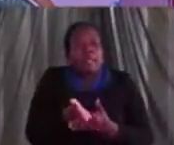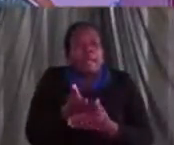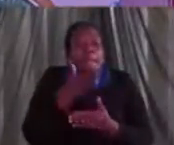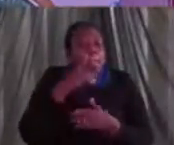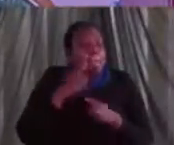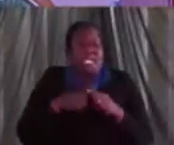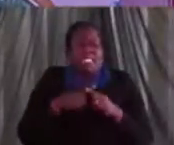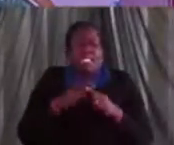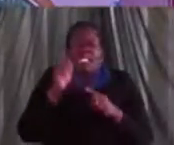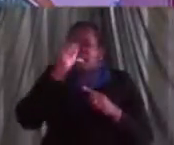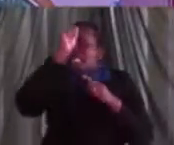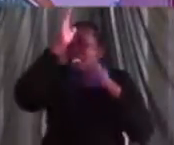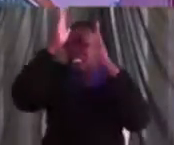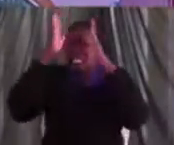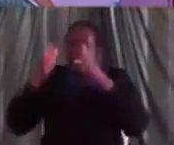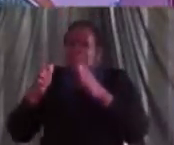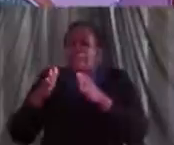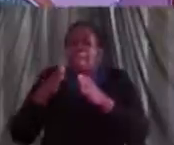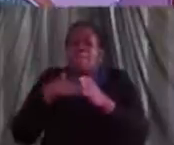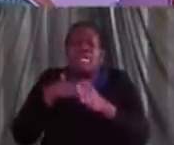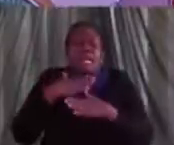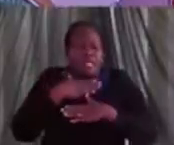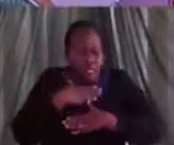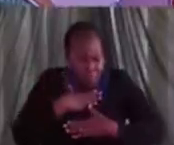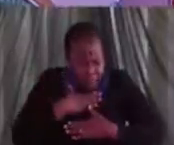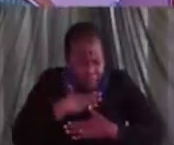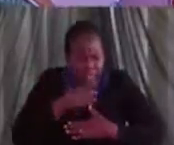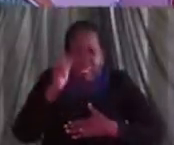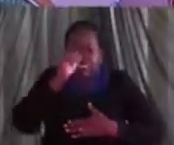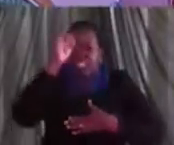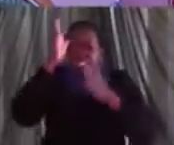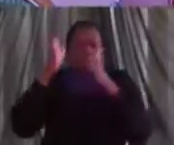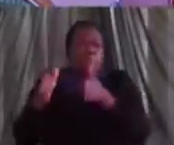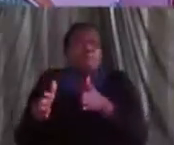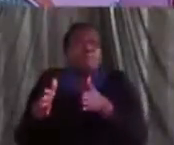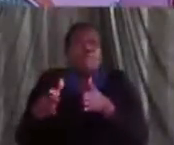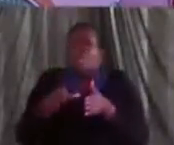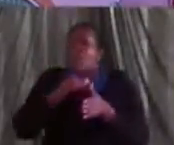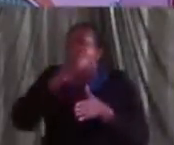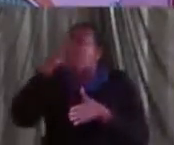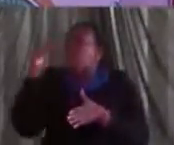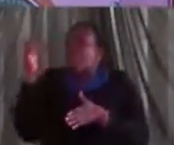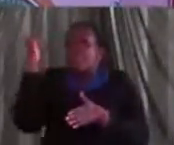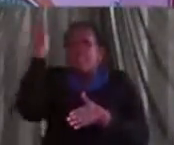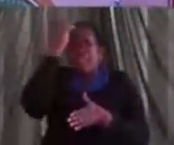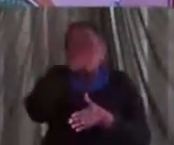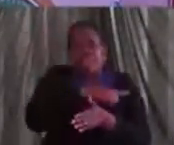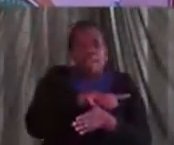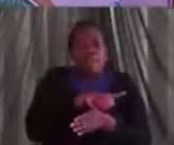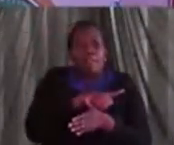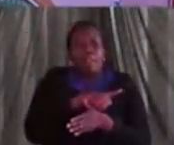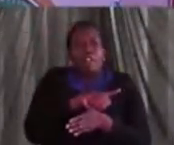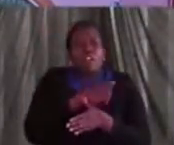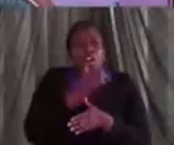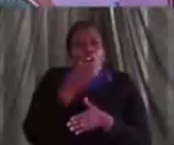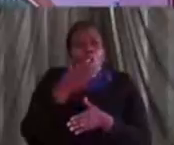teaching, I'm a very big respecter of teachers. The other day I was accused of calling